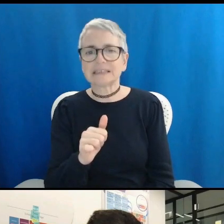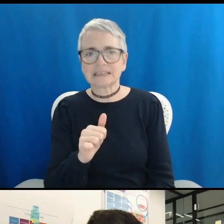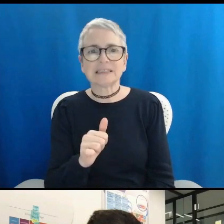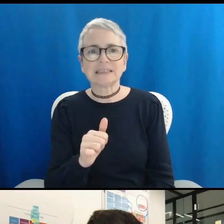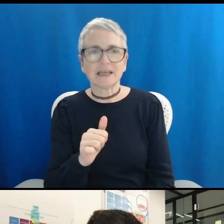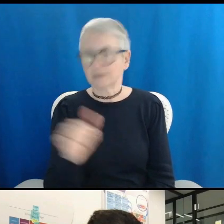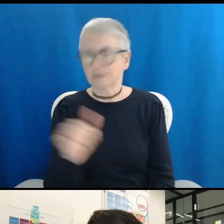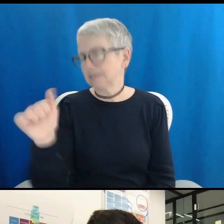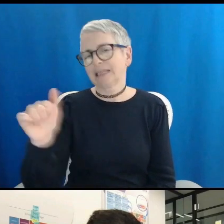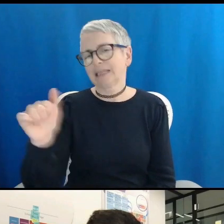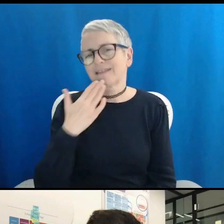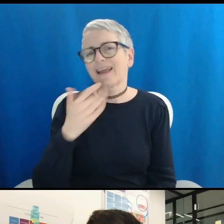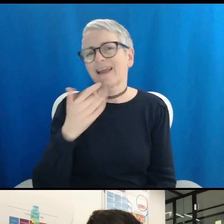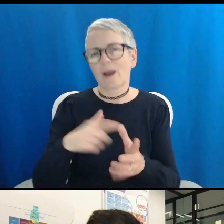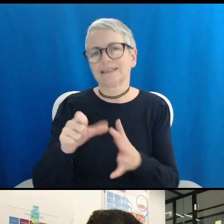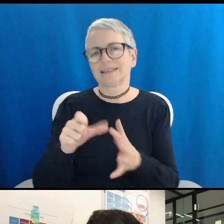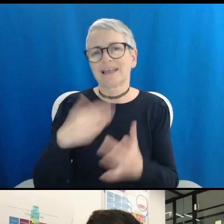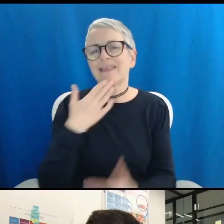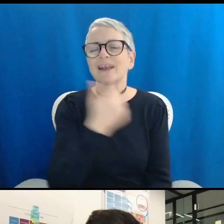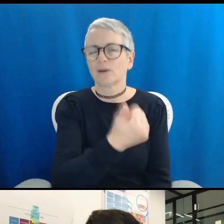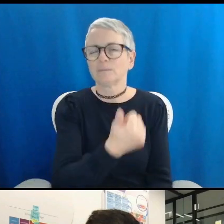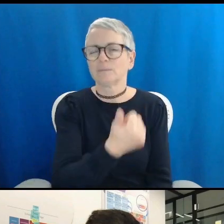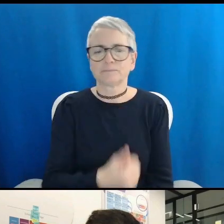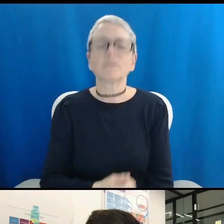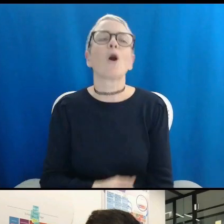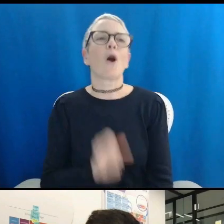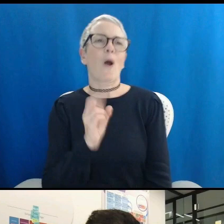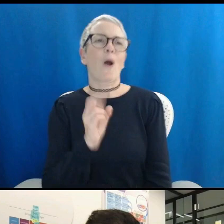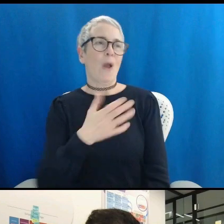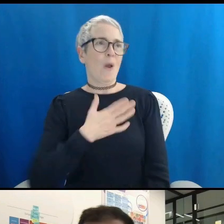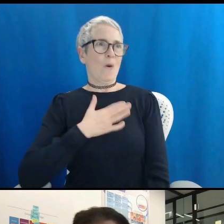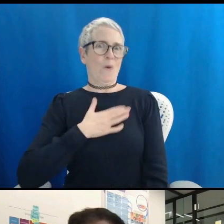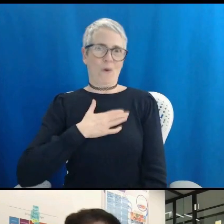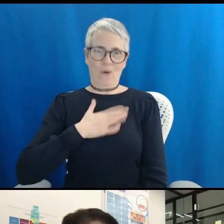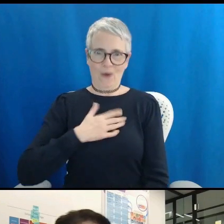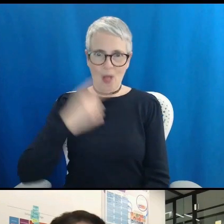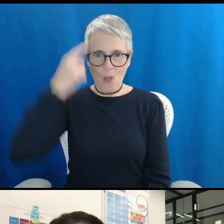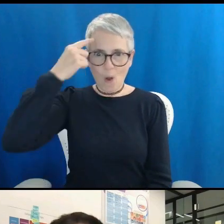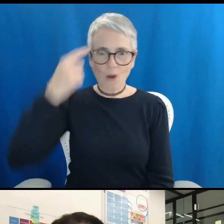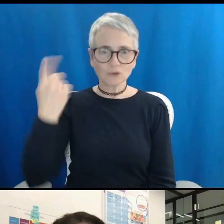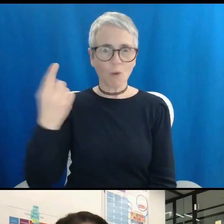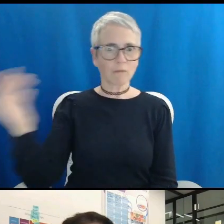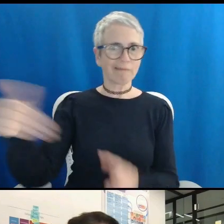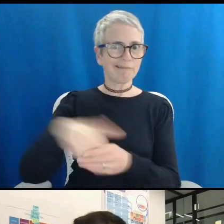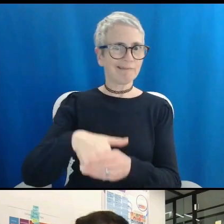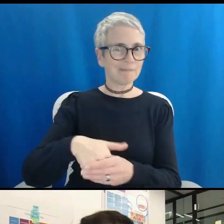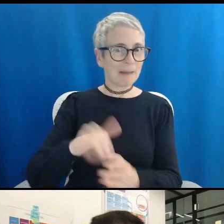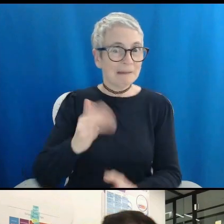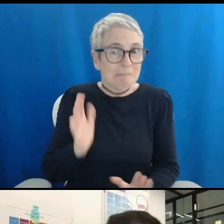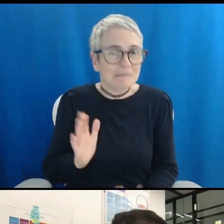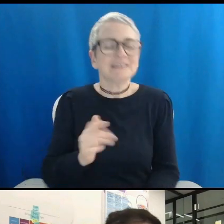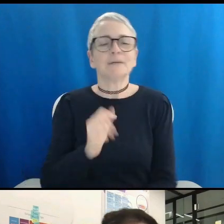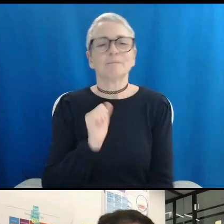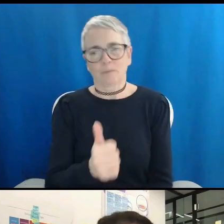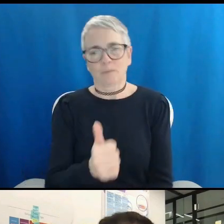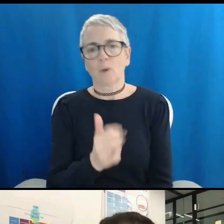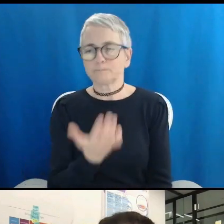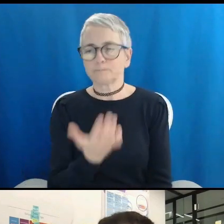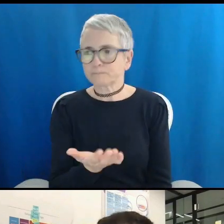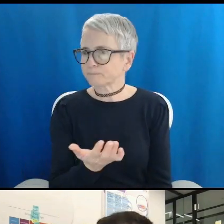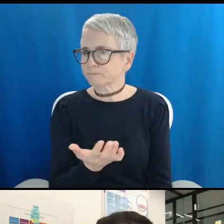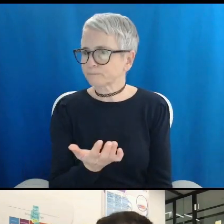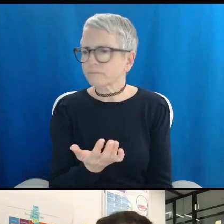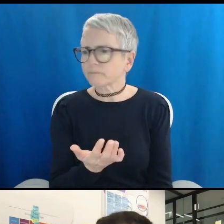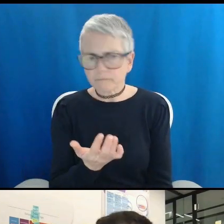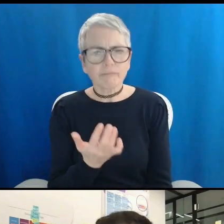you've been to everyone, Addy. Yeah. Lovely. Okay, couldn't have anyone left aside. So yeah, on that question of how important